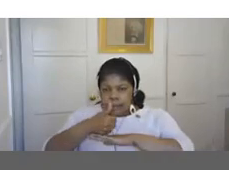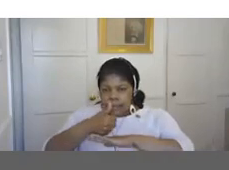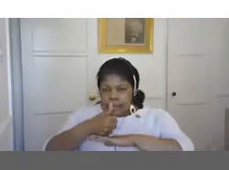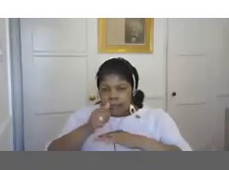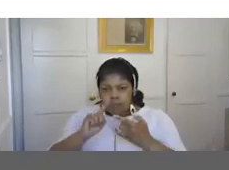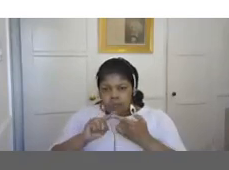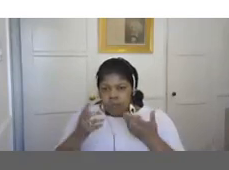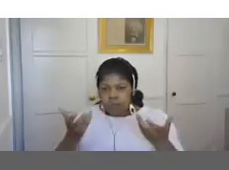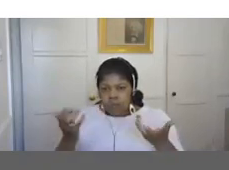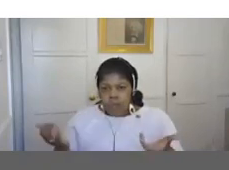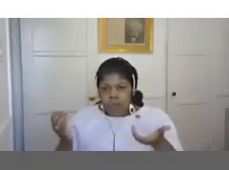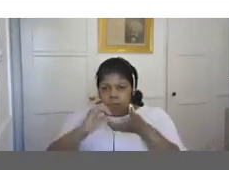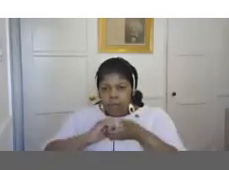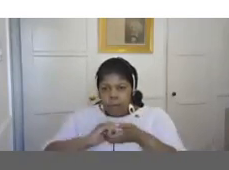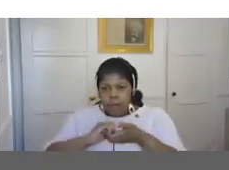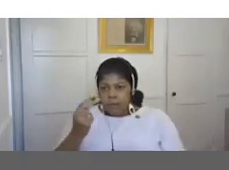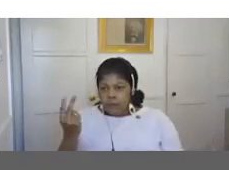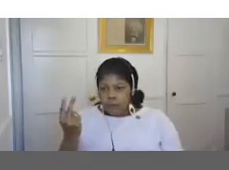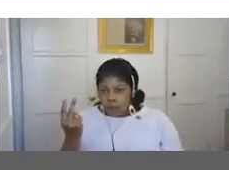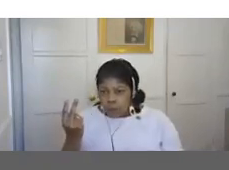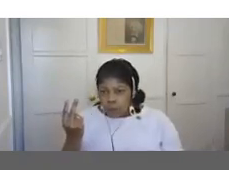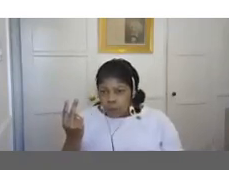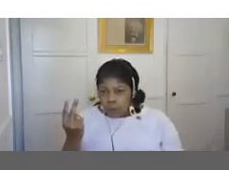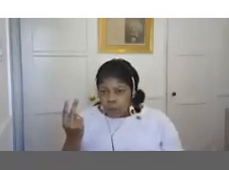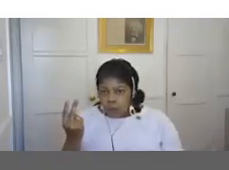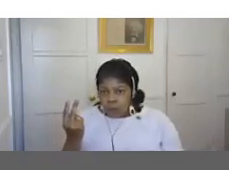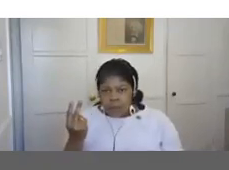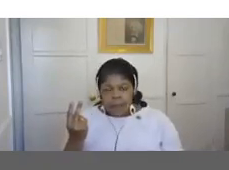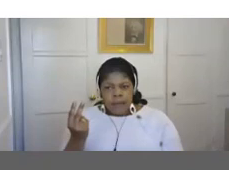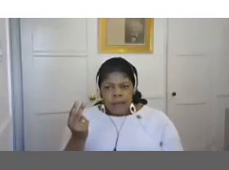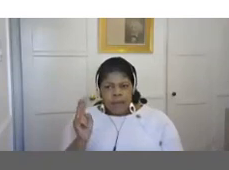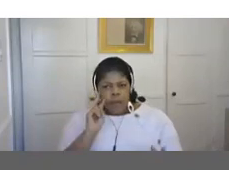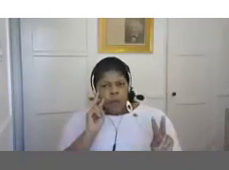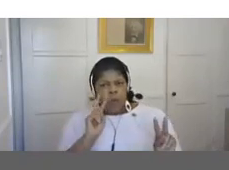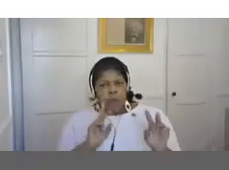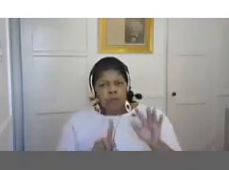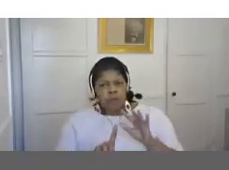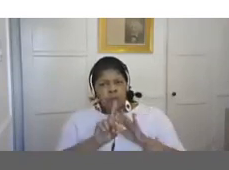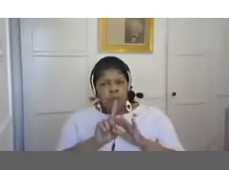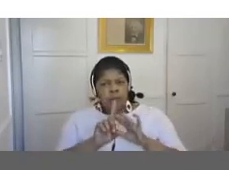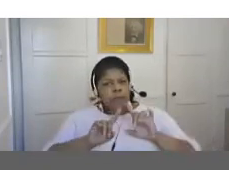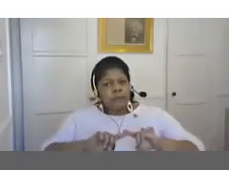complement to, this is coming out to be a little bit different than what theirs is.